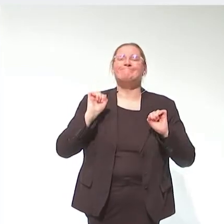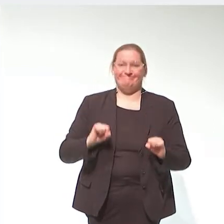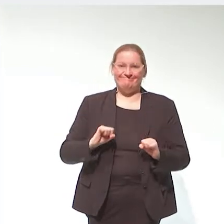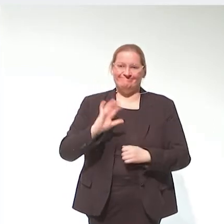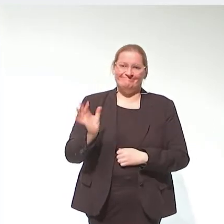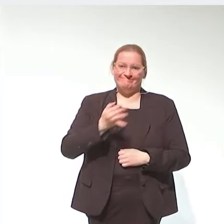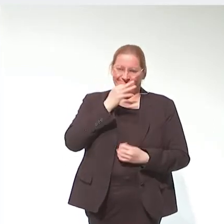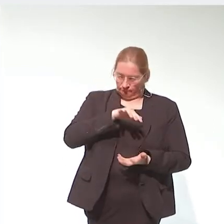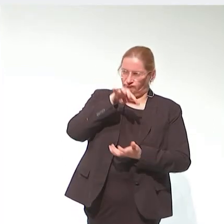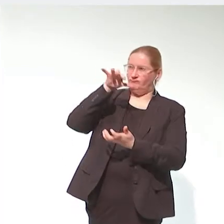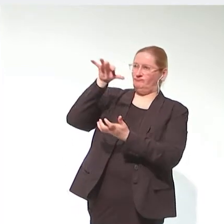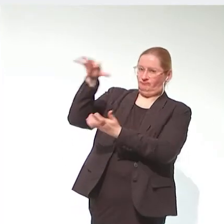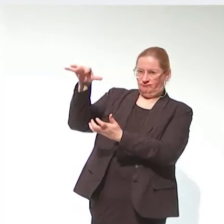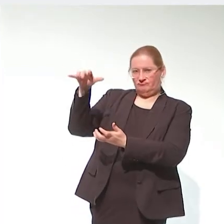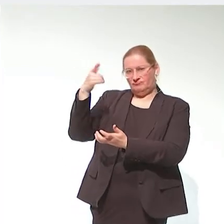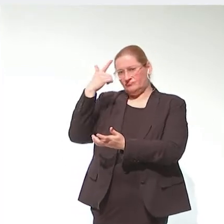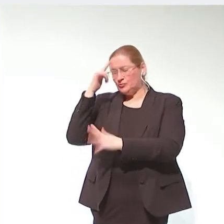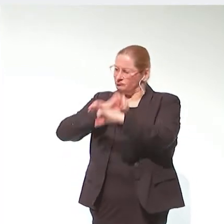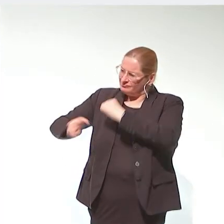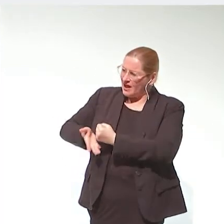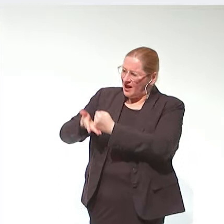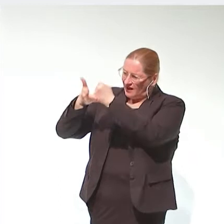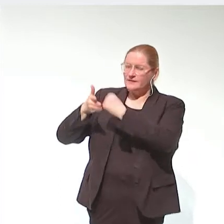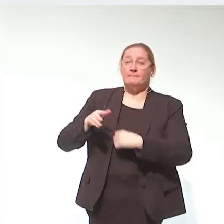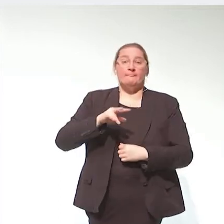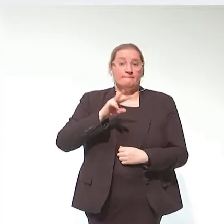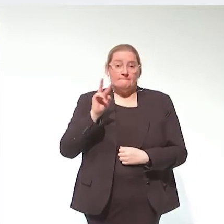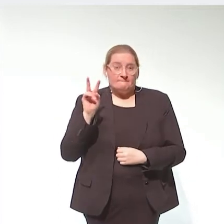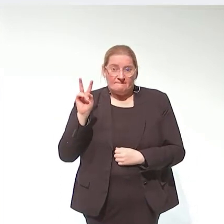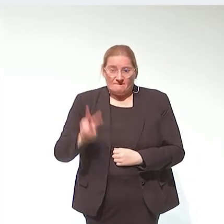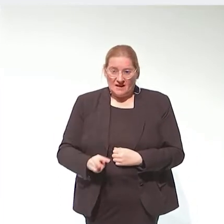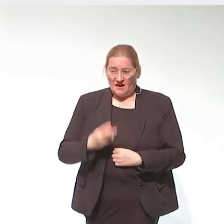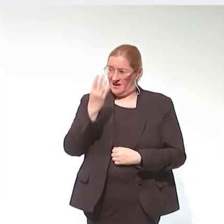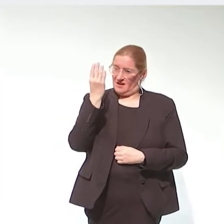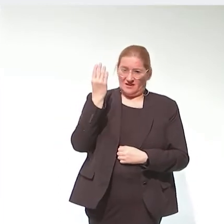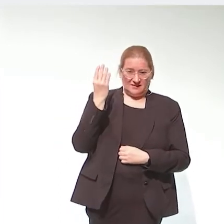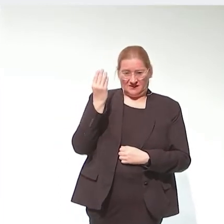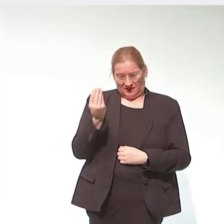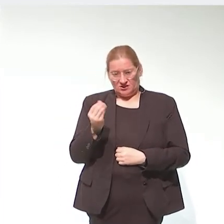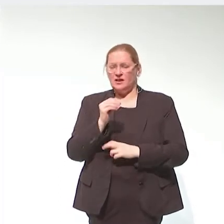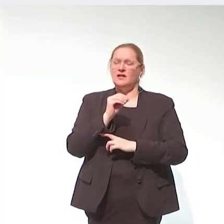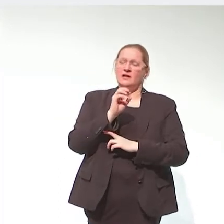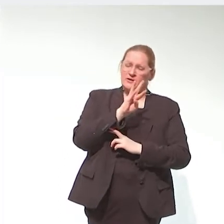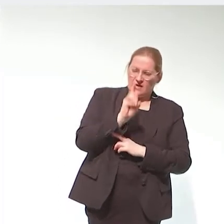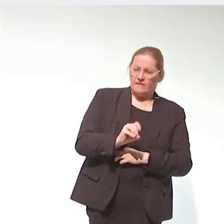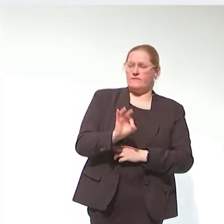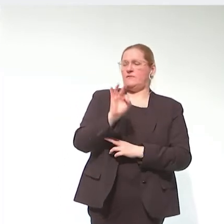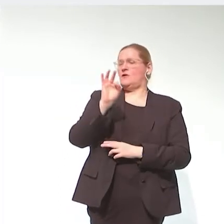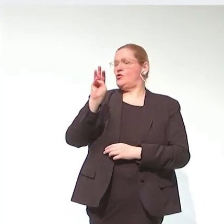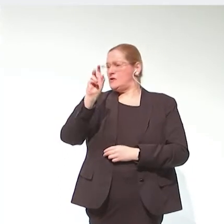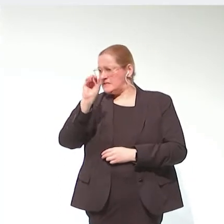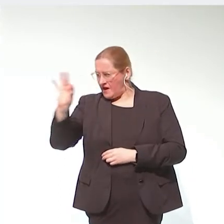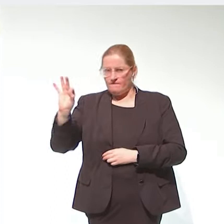if there are some remaining elements into the ESF. And the actions could support everything in relation to the refugees, either